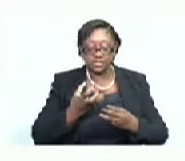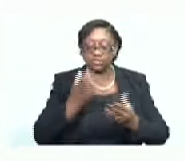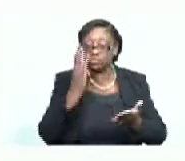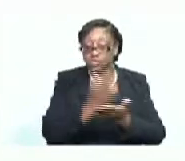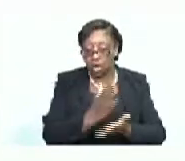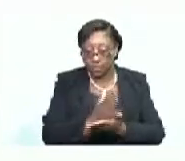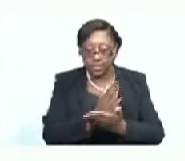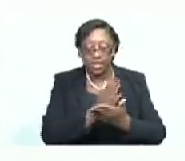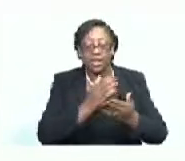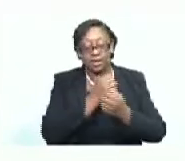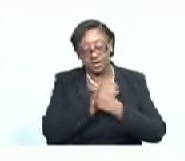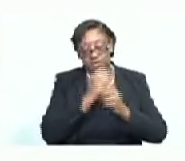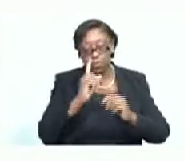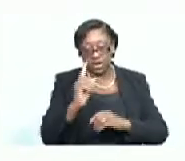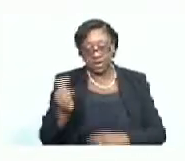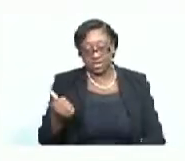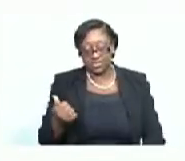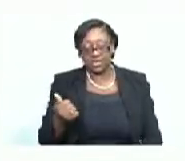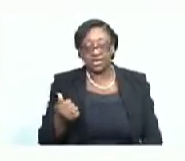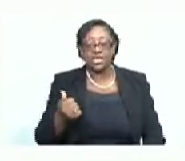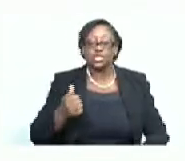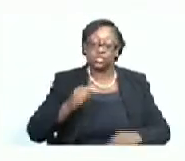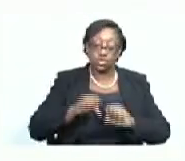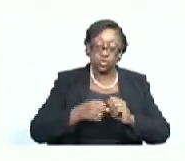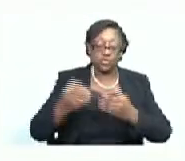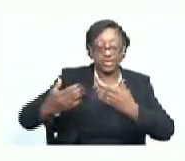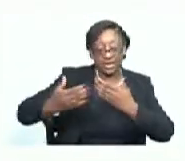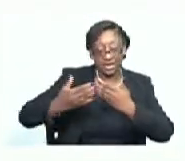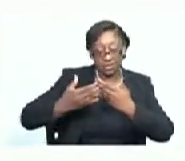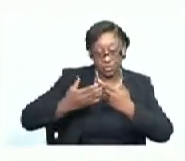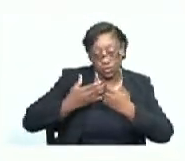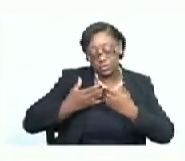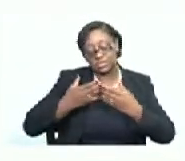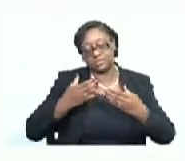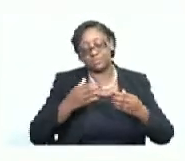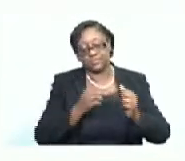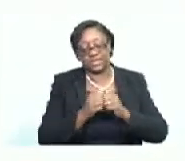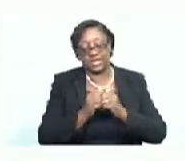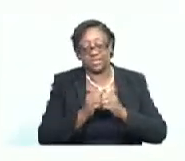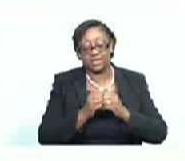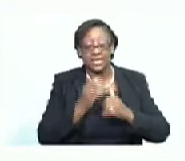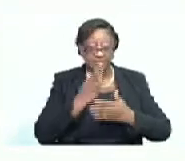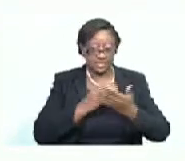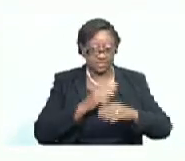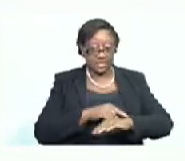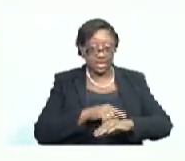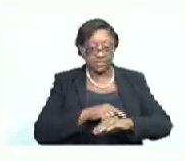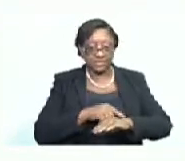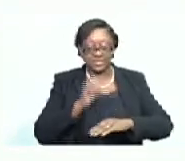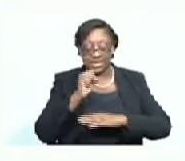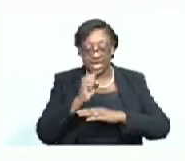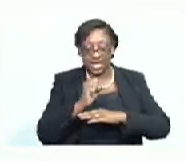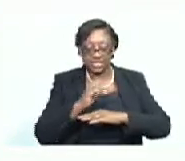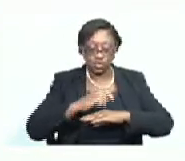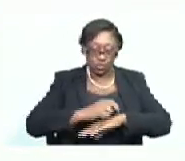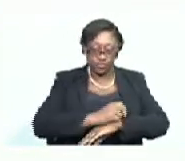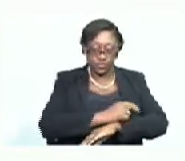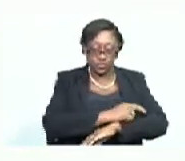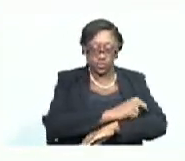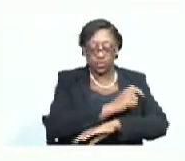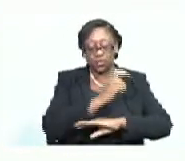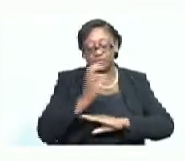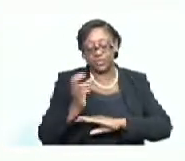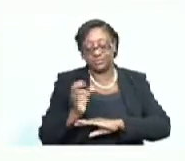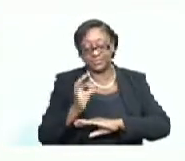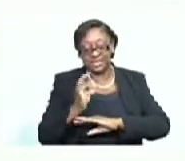have to come closer together. And you know, that's the core of what this song is really about. Even in times of COVID and how everybody is told